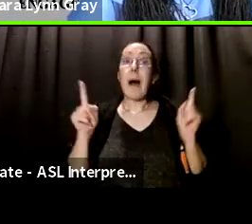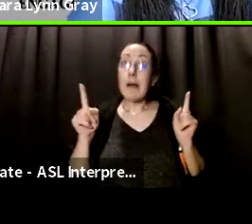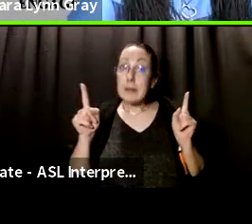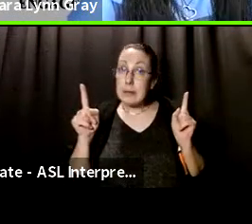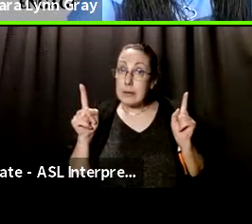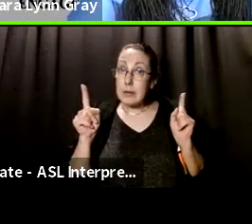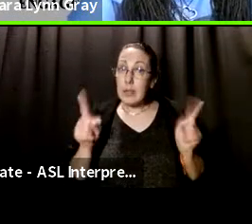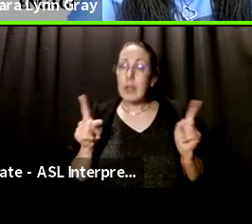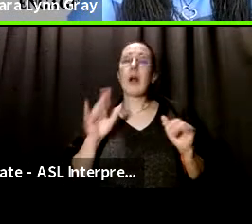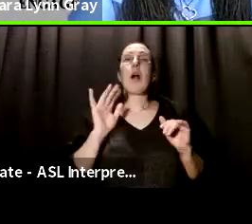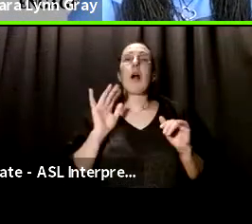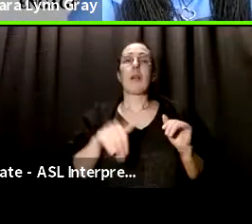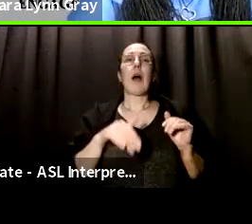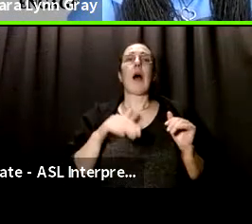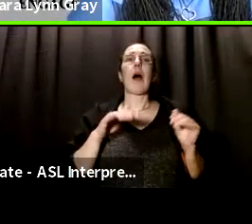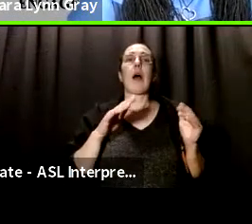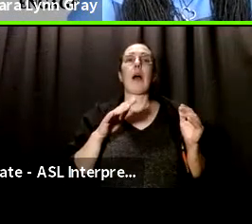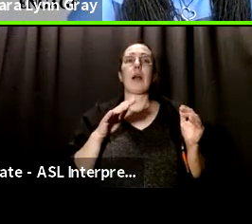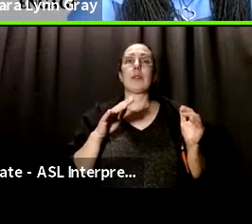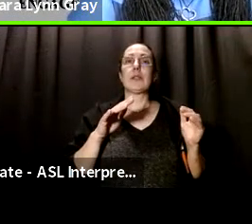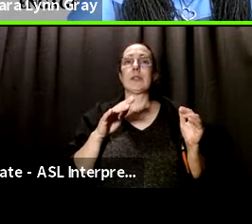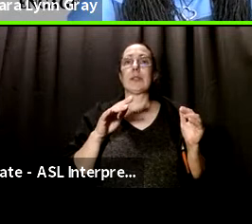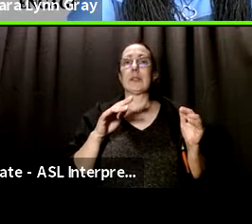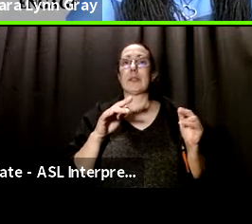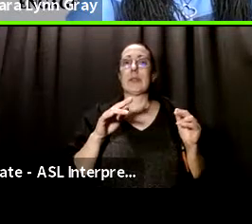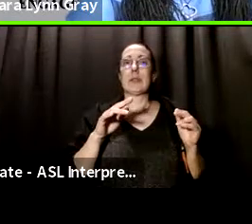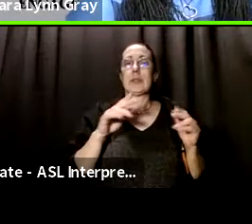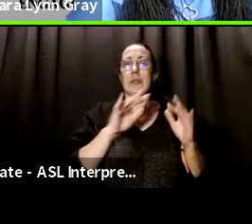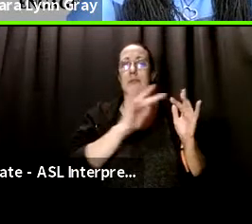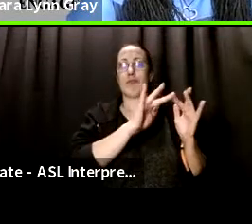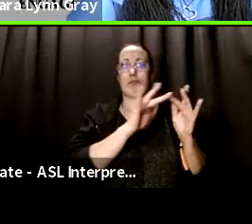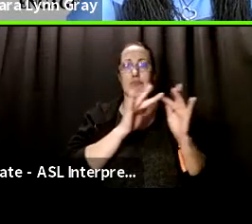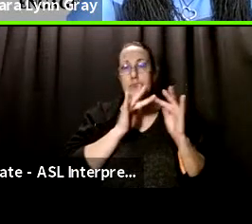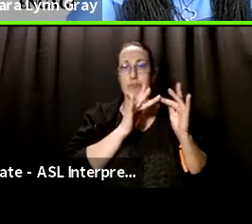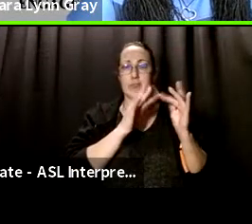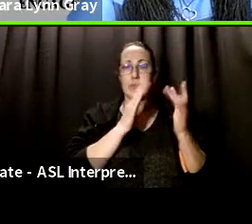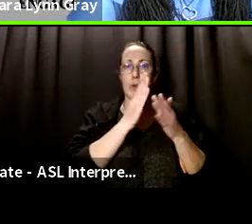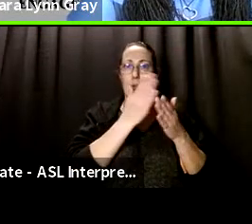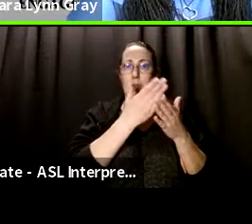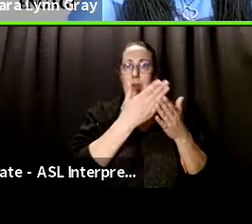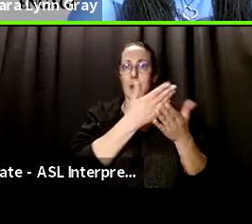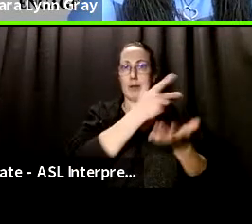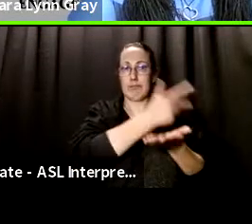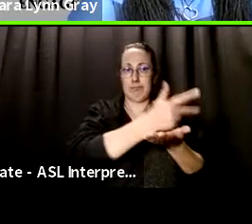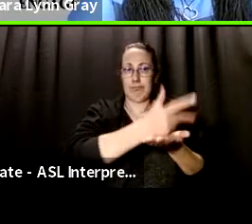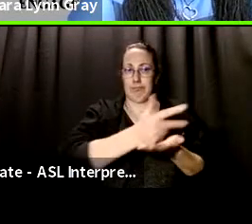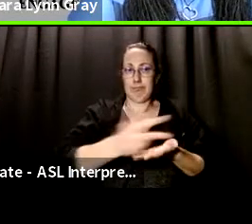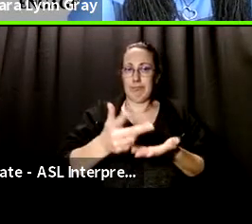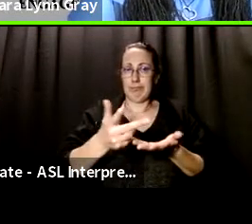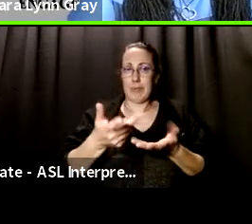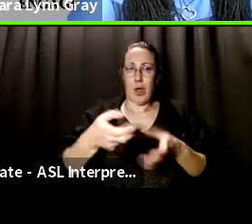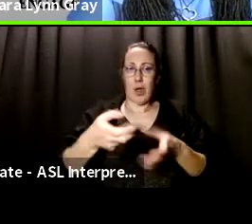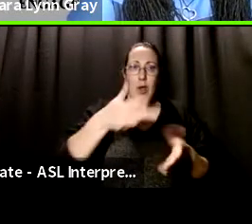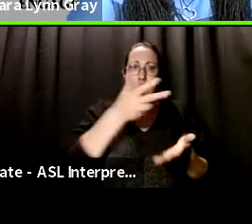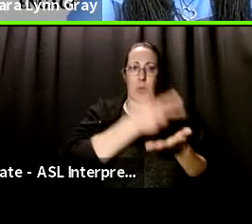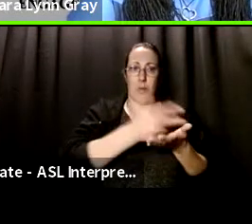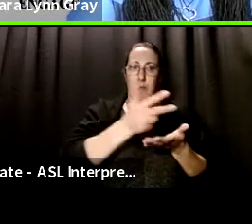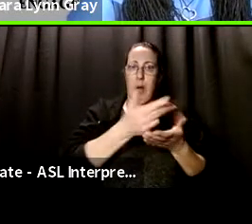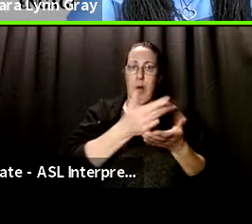that, the cars have not yet been procured, and the park and ride